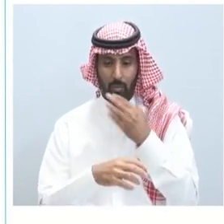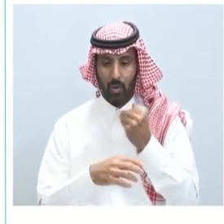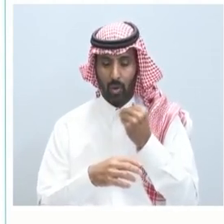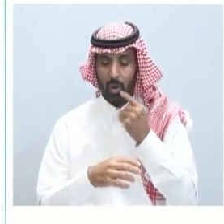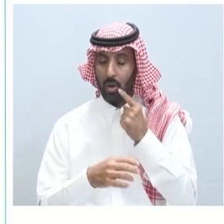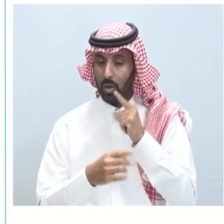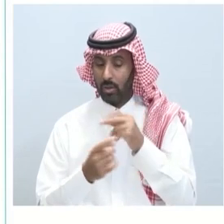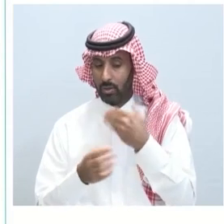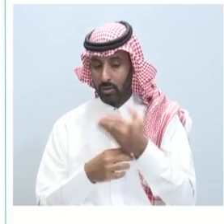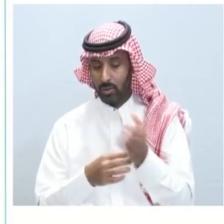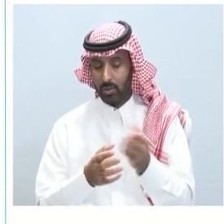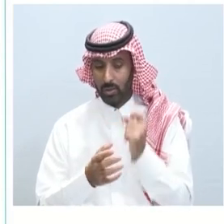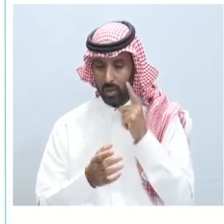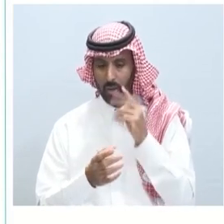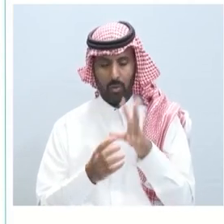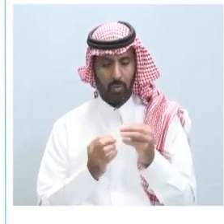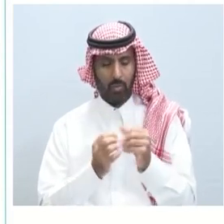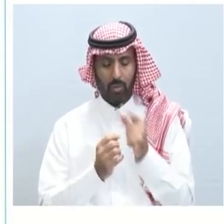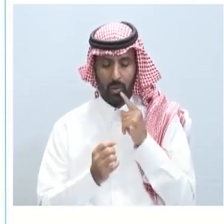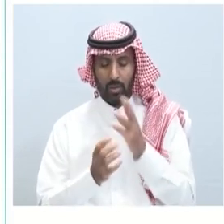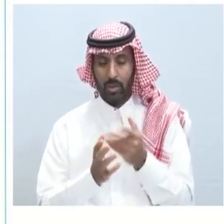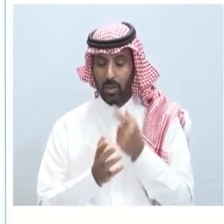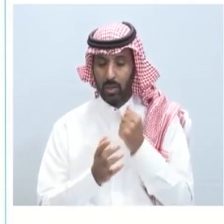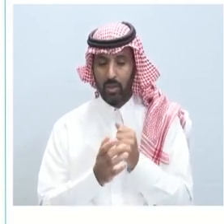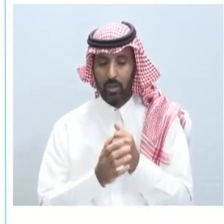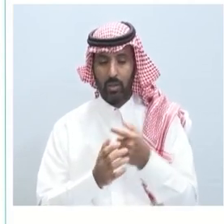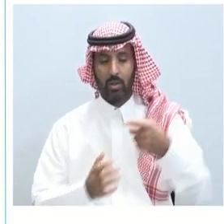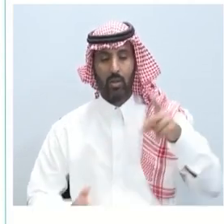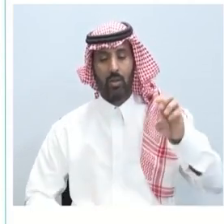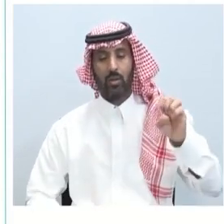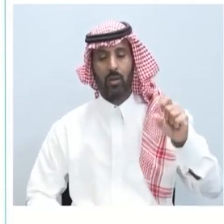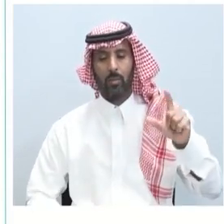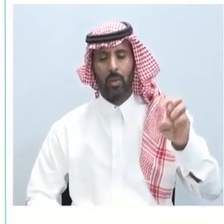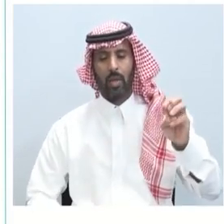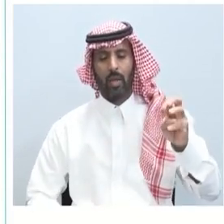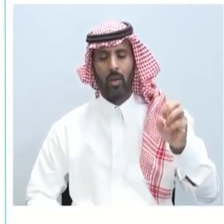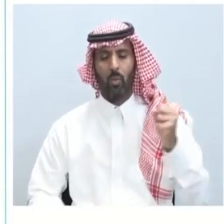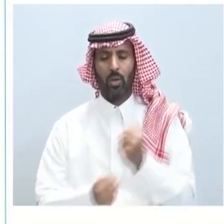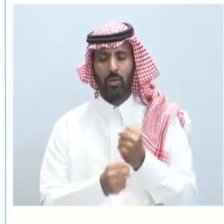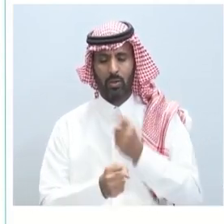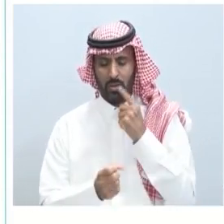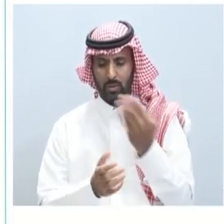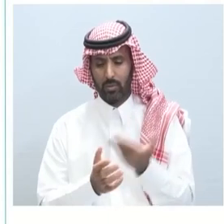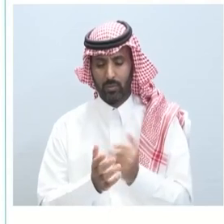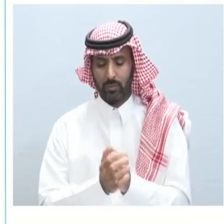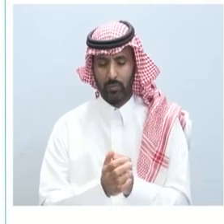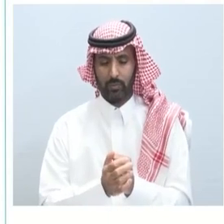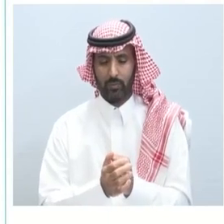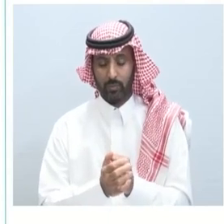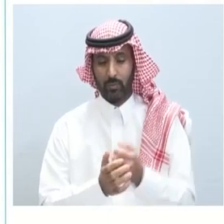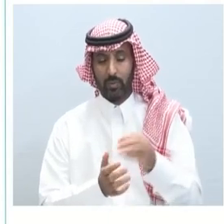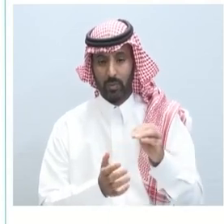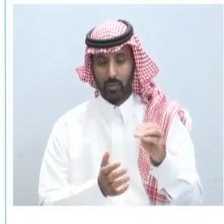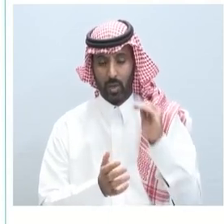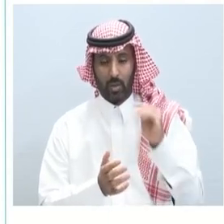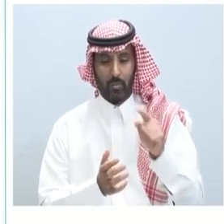and ethical, identify the meaning of dilemma, what to do in moral dilemmas, answer